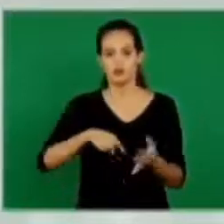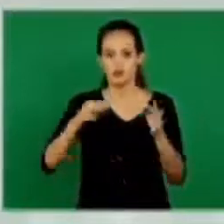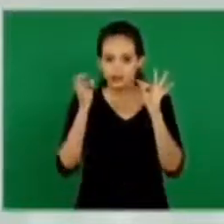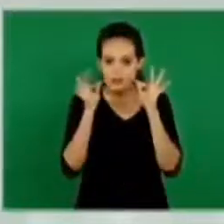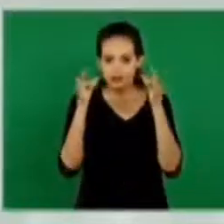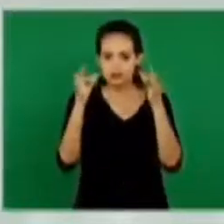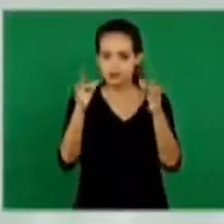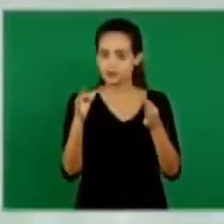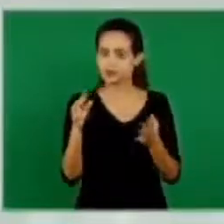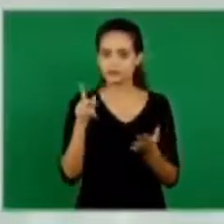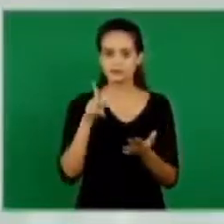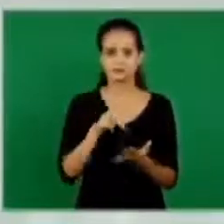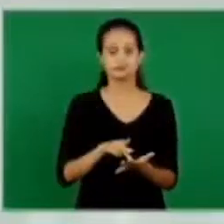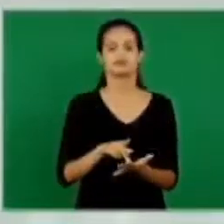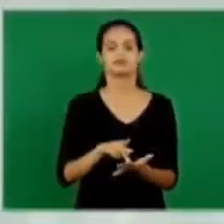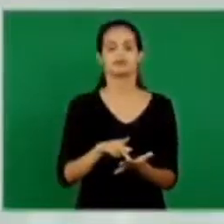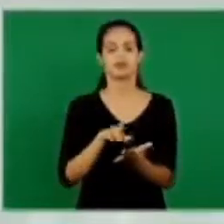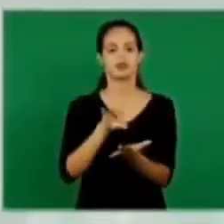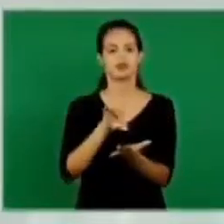We are testifying